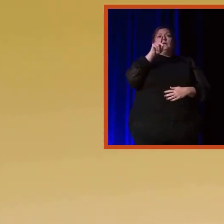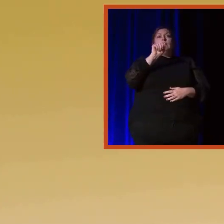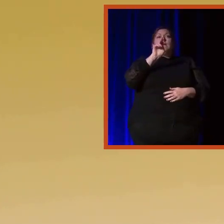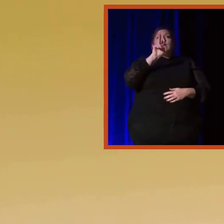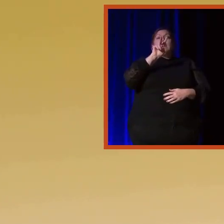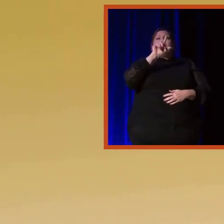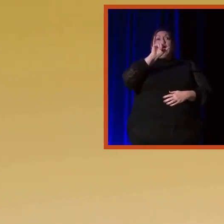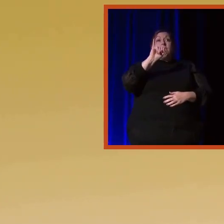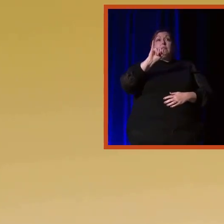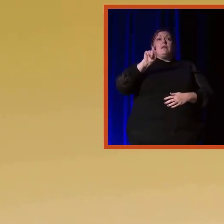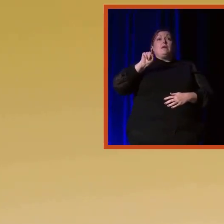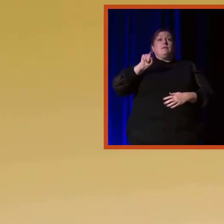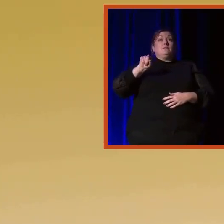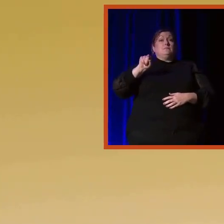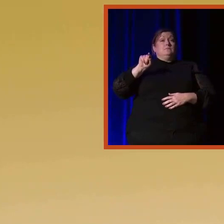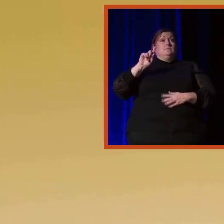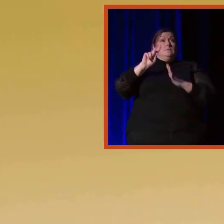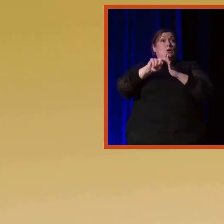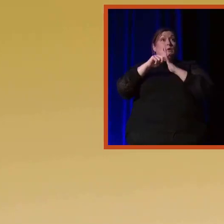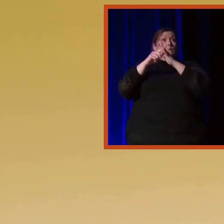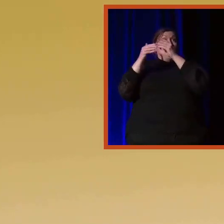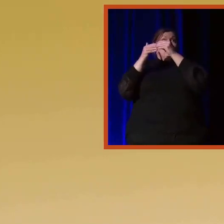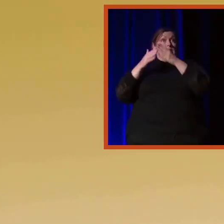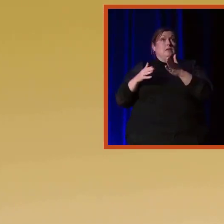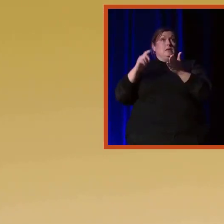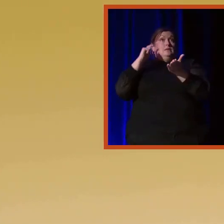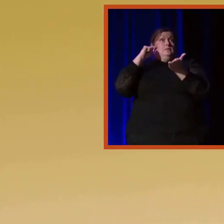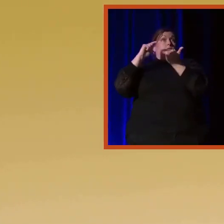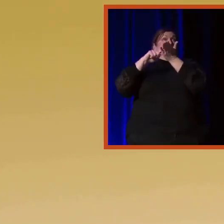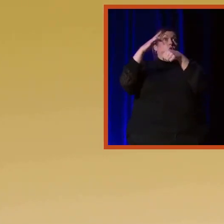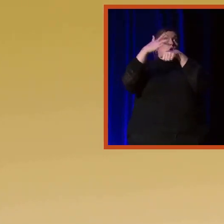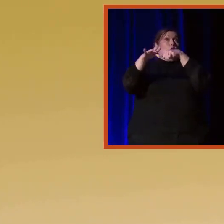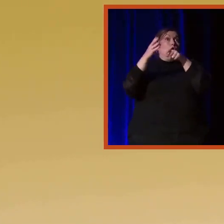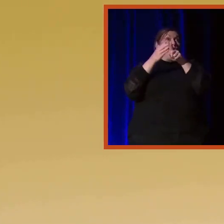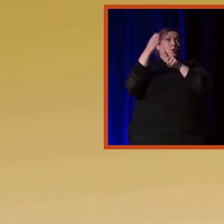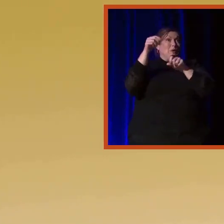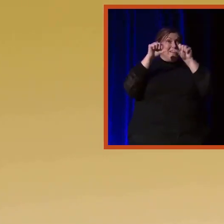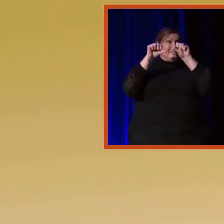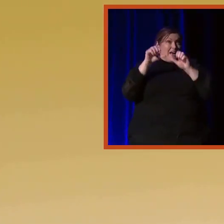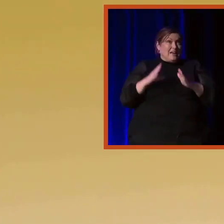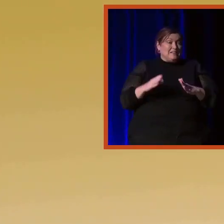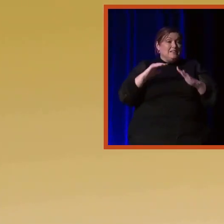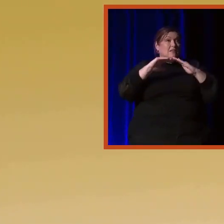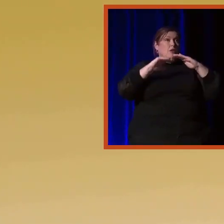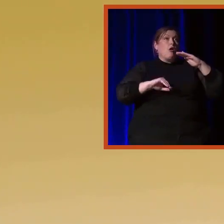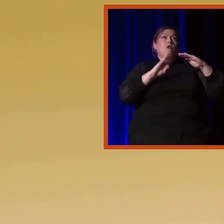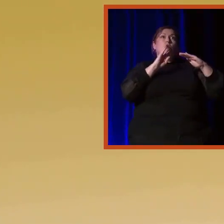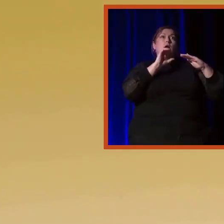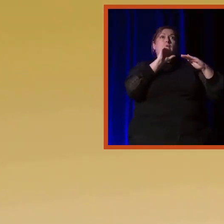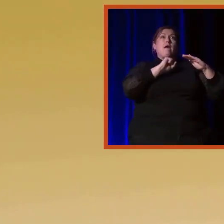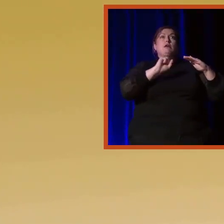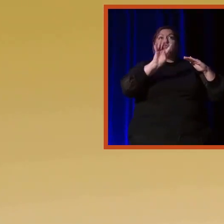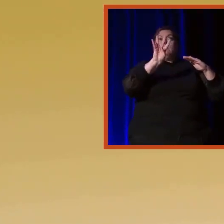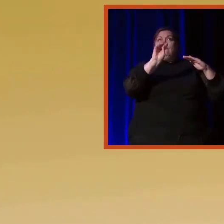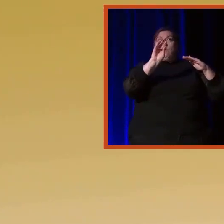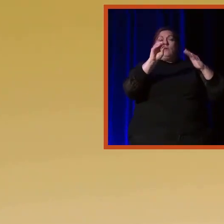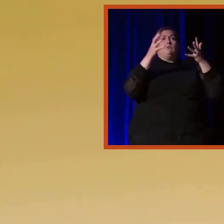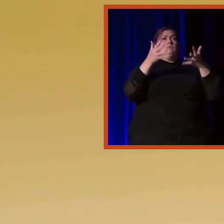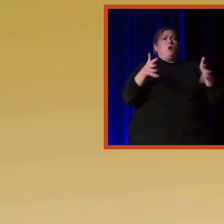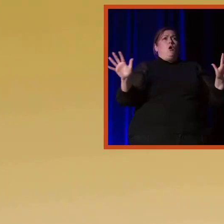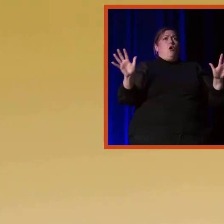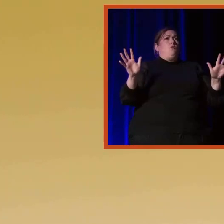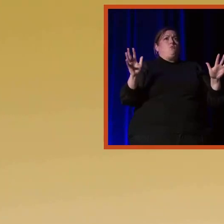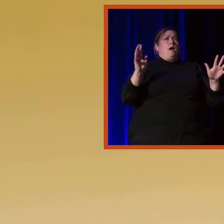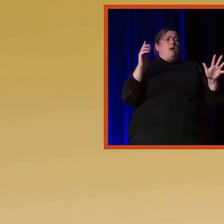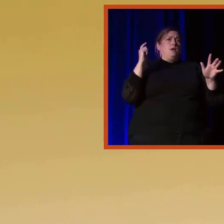in Chemistry Lectures spotlights exceptional early career scientists under 40 who have already made